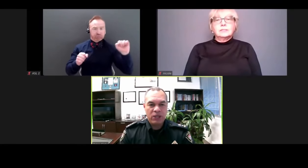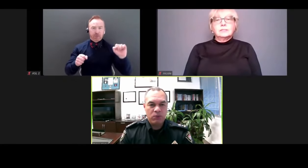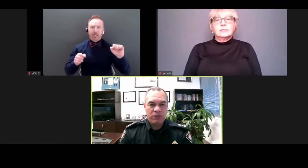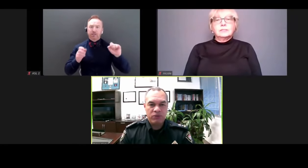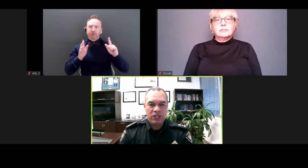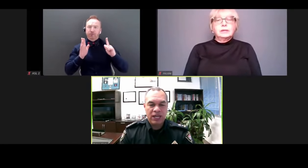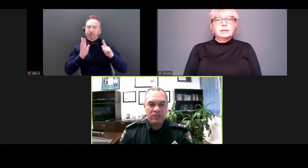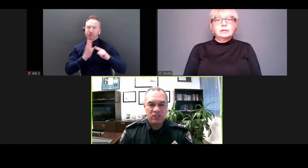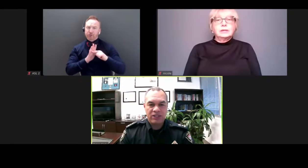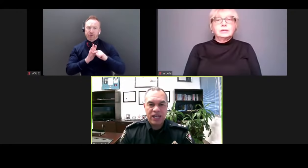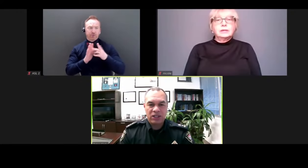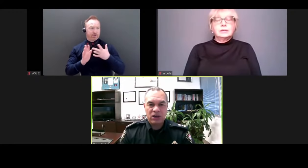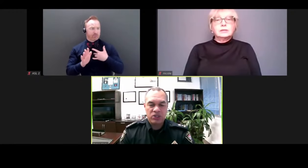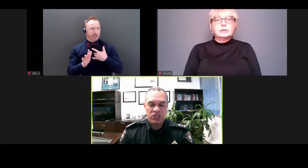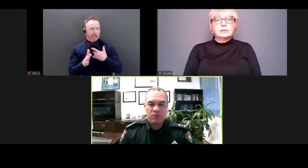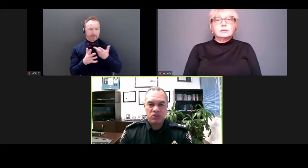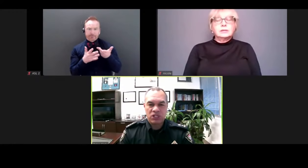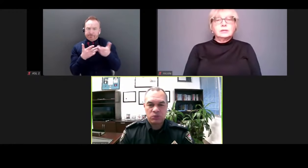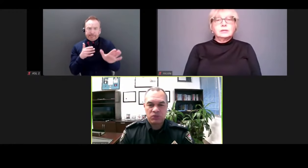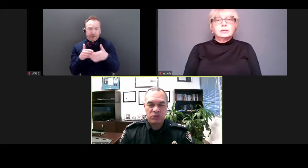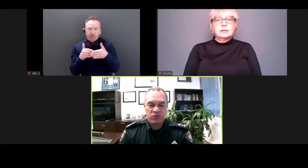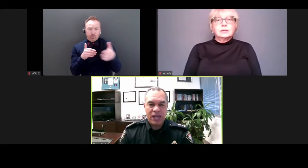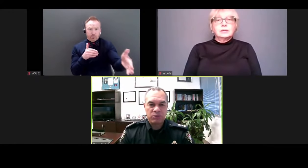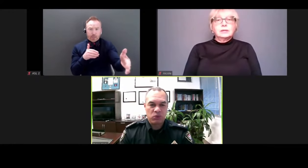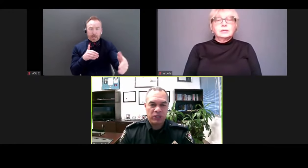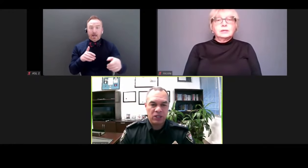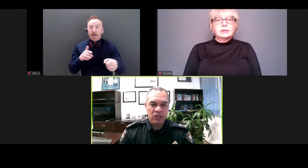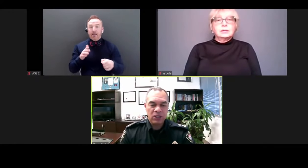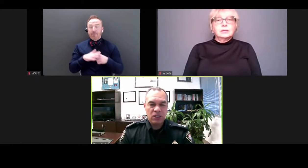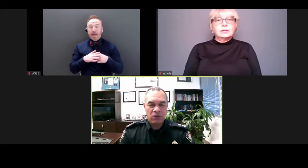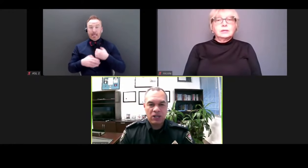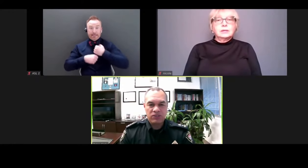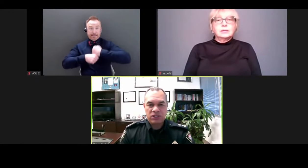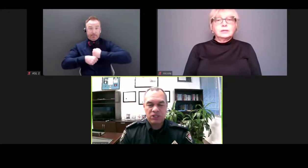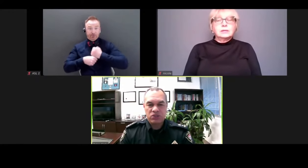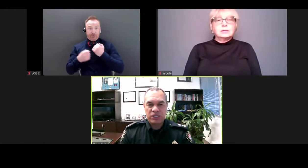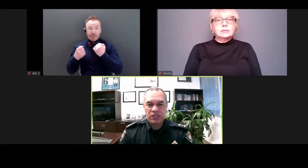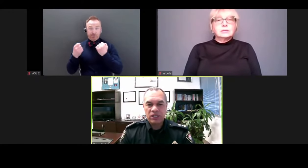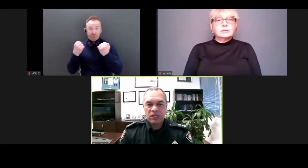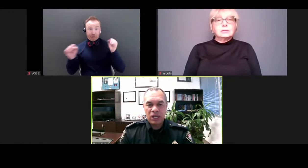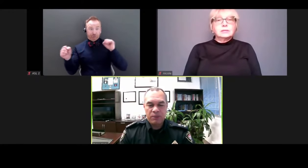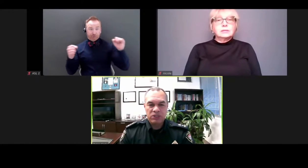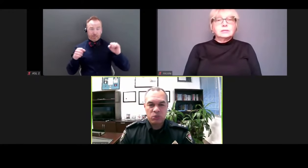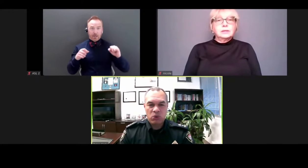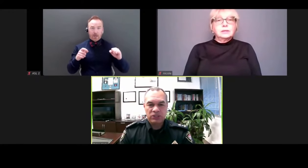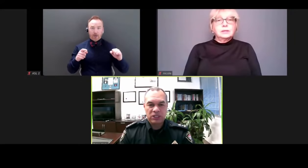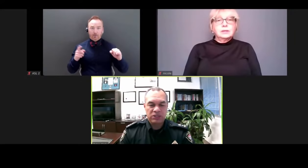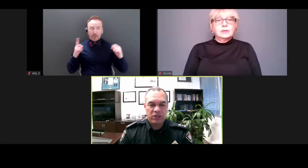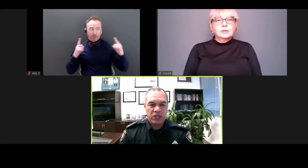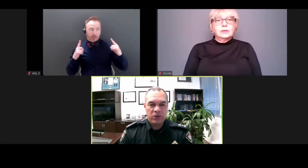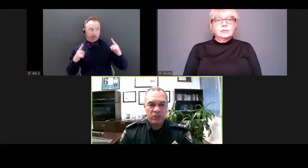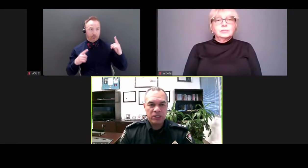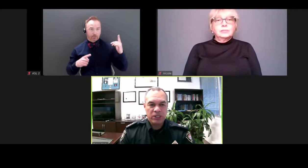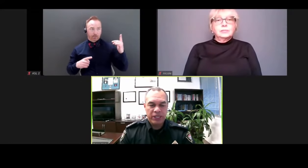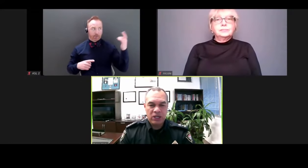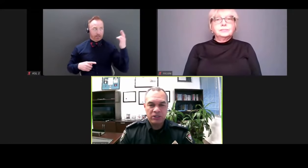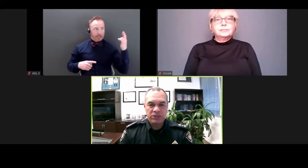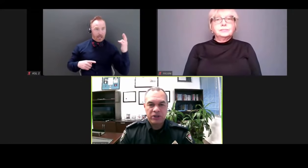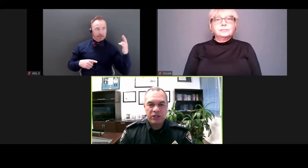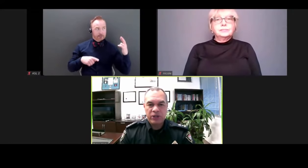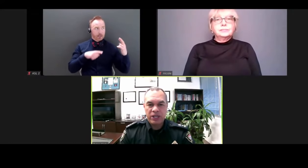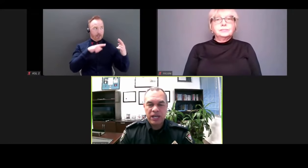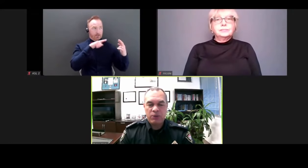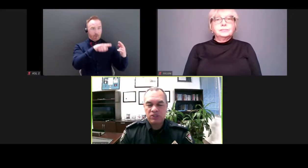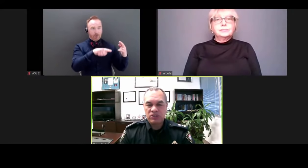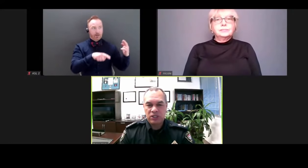underway when we realized that that large demonstration was in fact moving across the country, coming towards Ontario, in